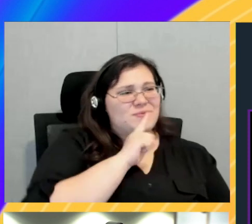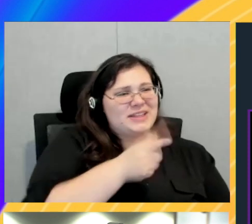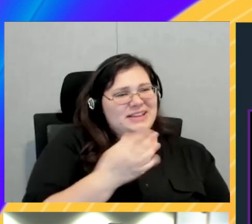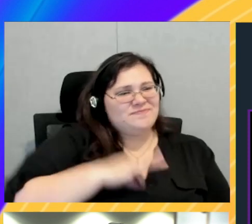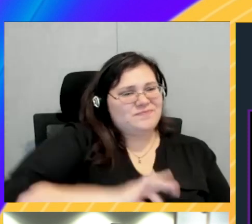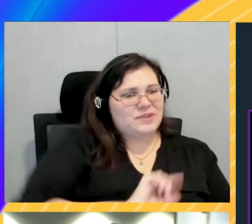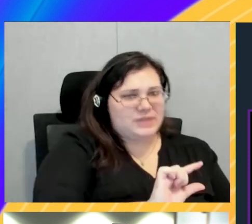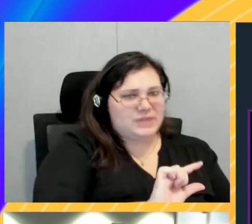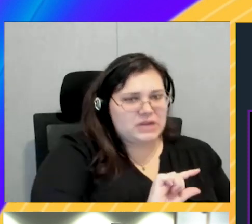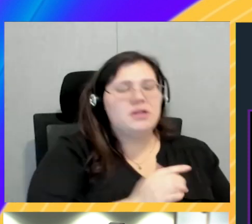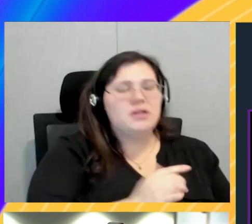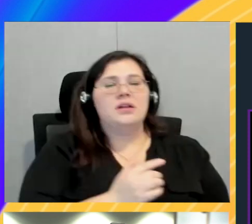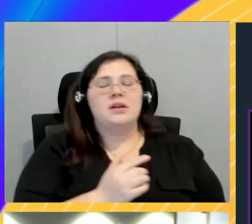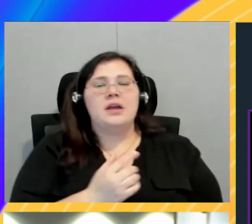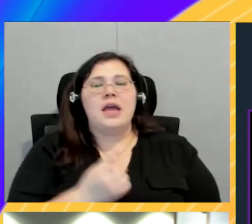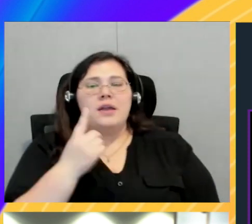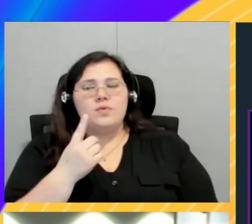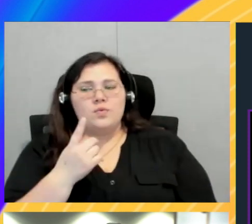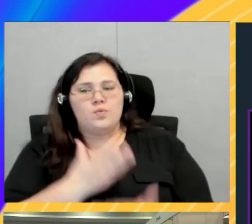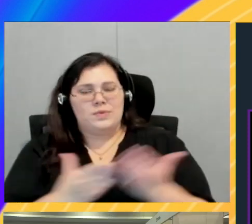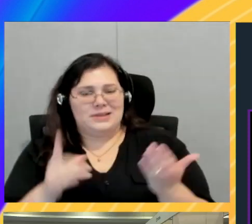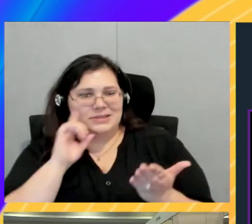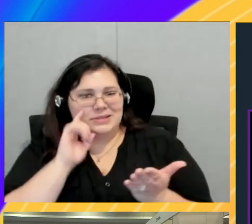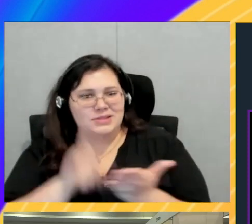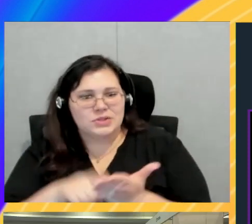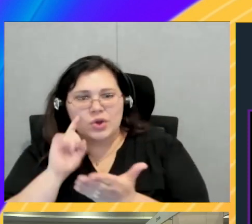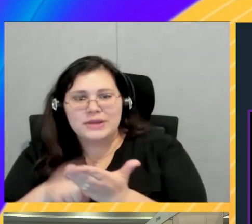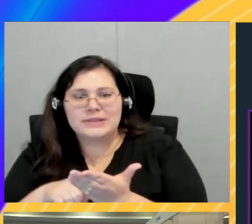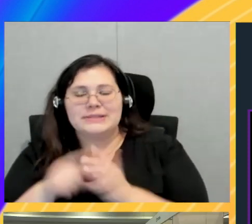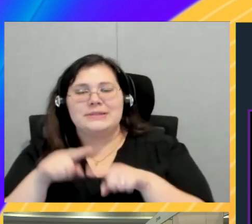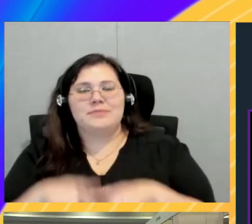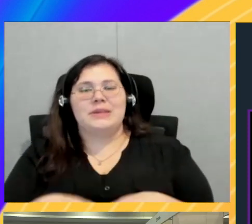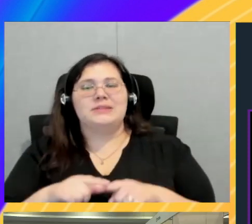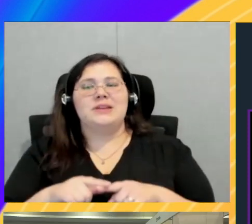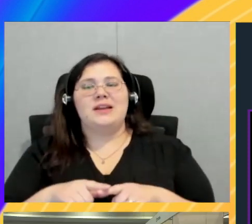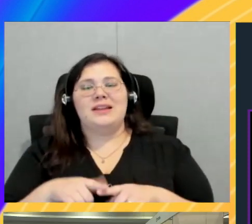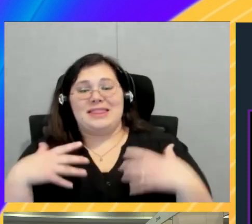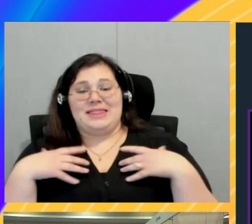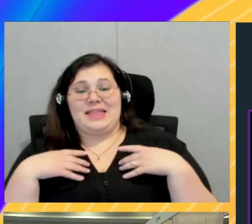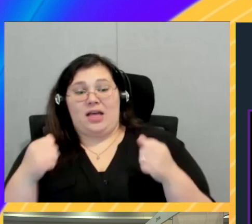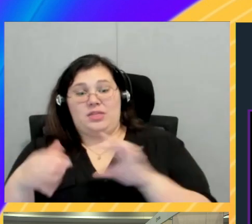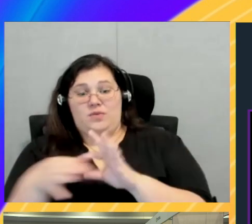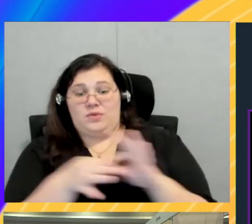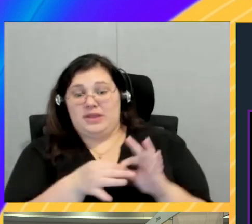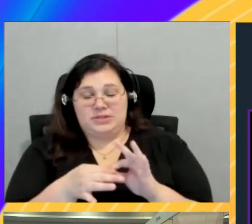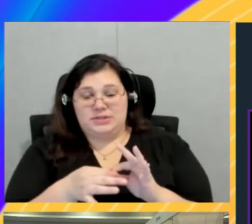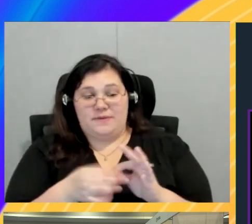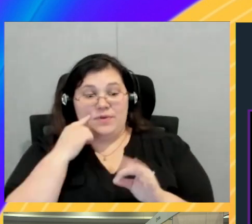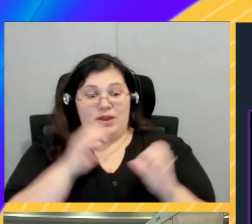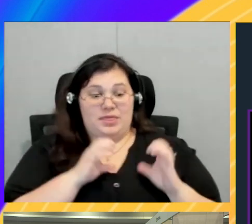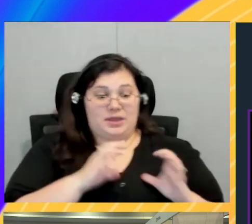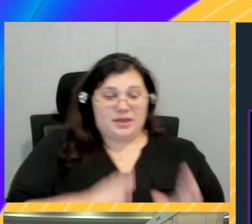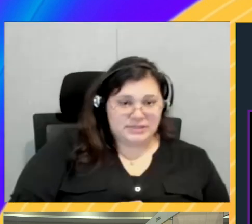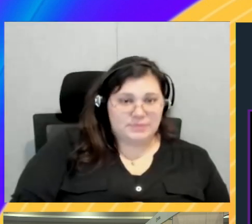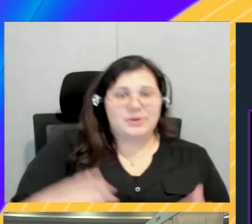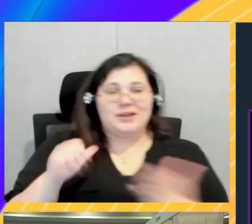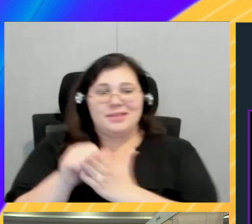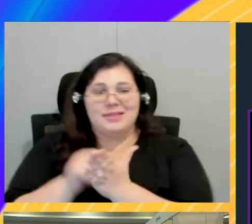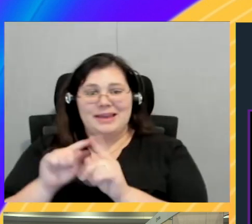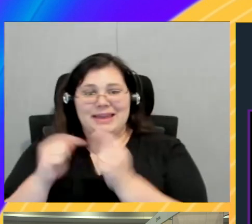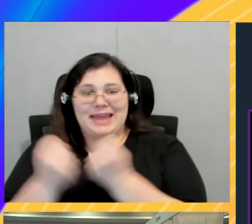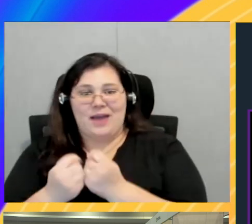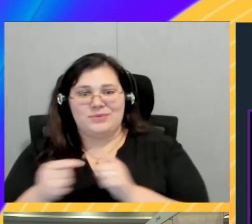healthy the relationship is between the account team and that customer. And as talking about that, that's where kind of you and